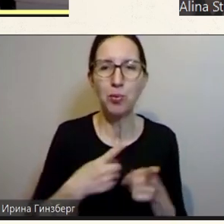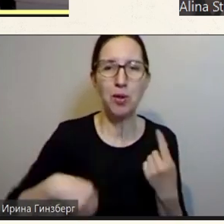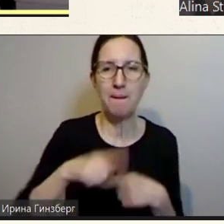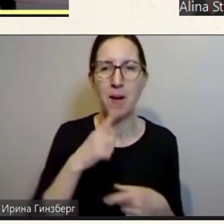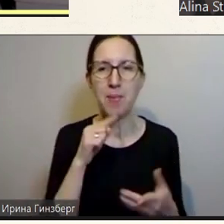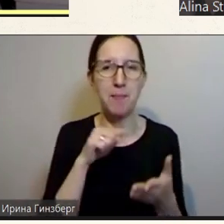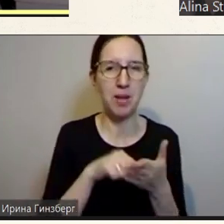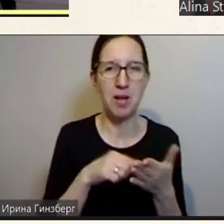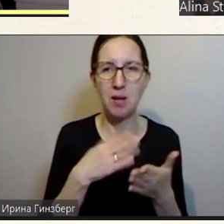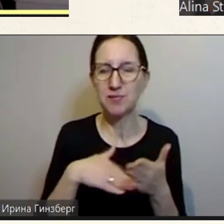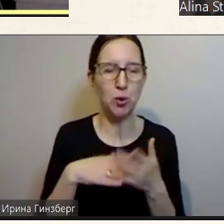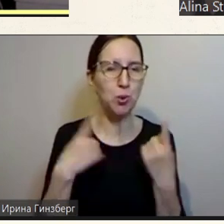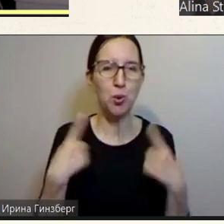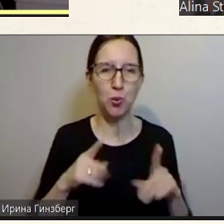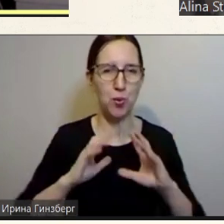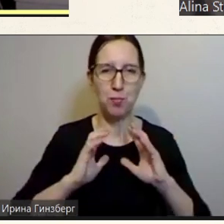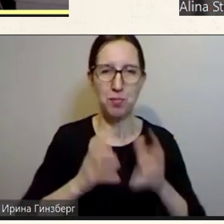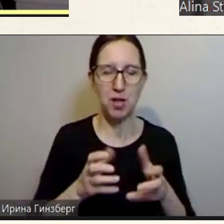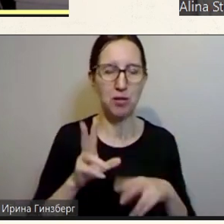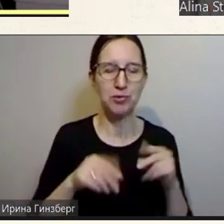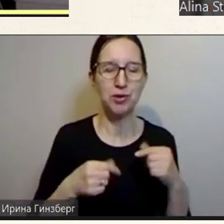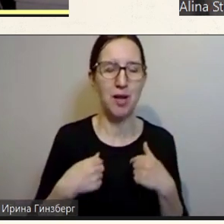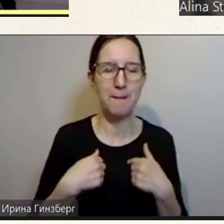our world. And